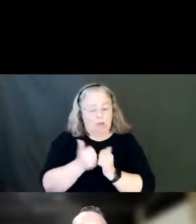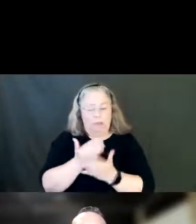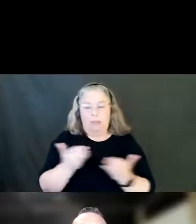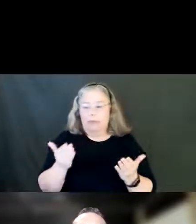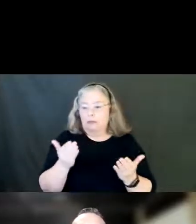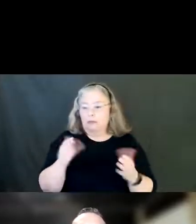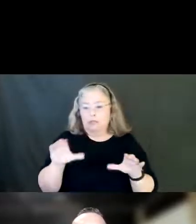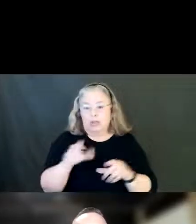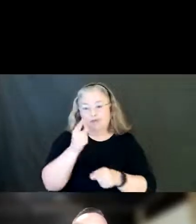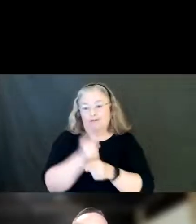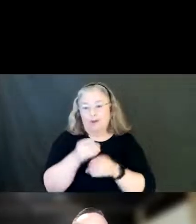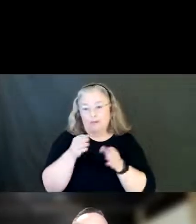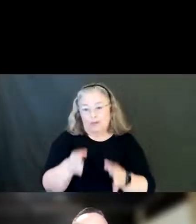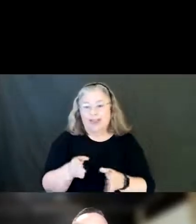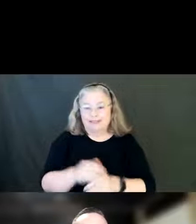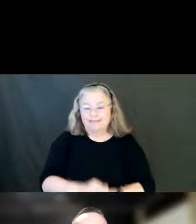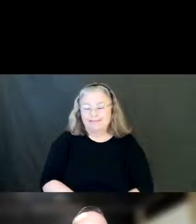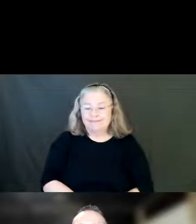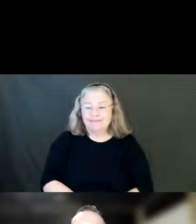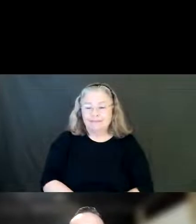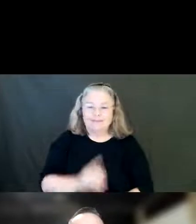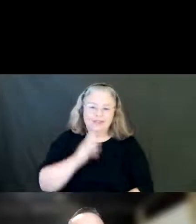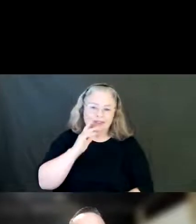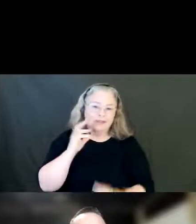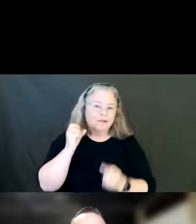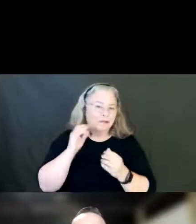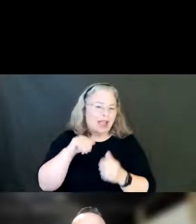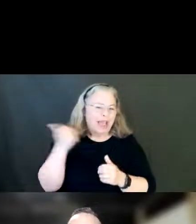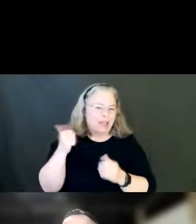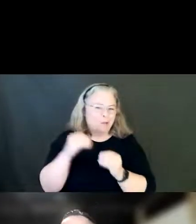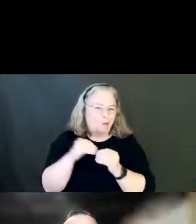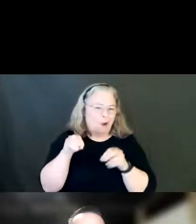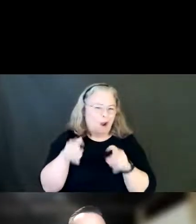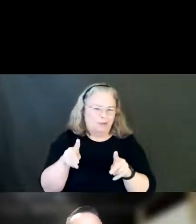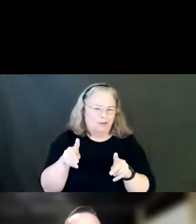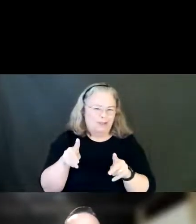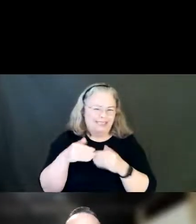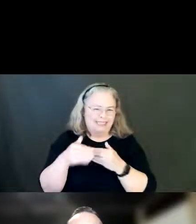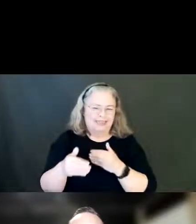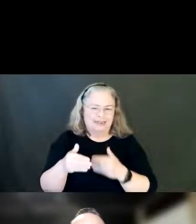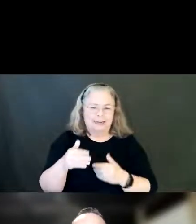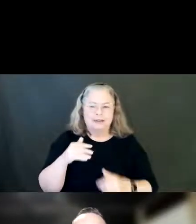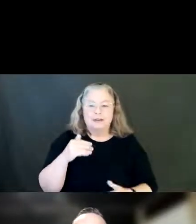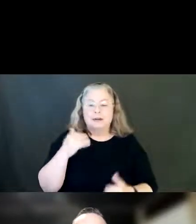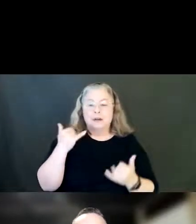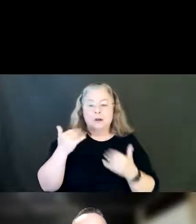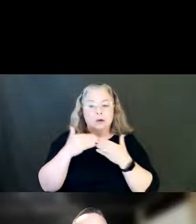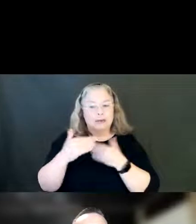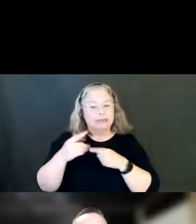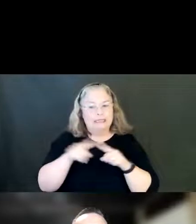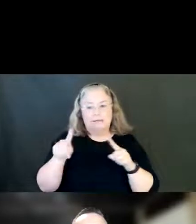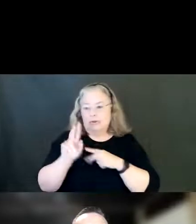done the right way. And so there will be a number of other opportunities today, and of course, moving forward, all different